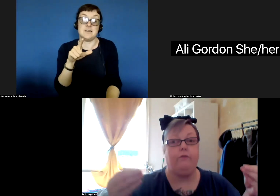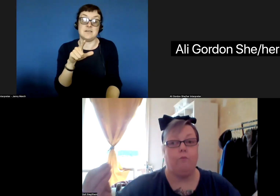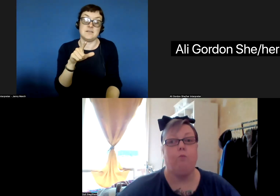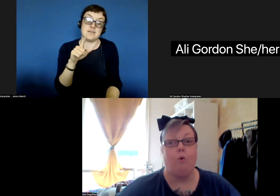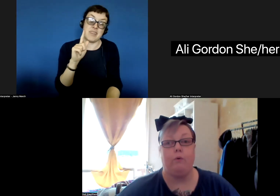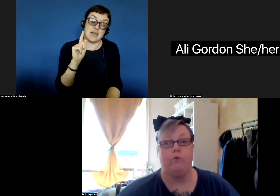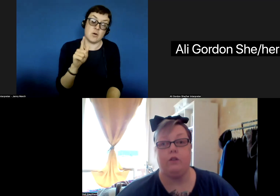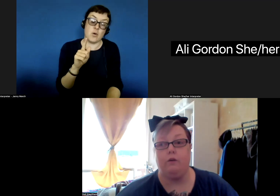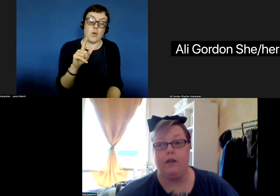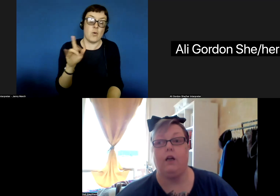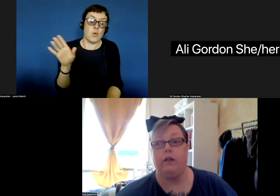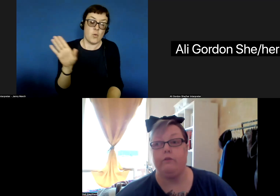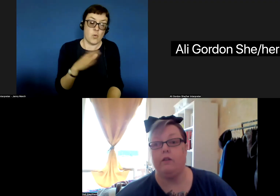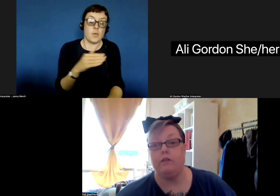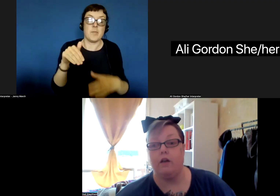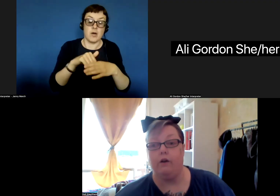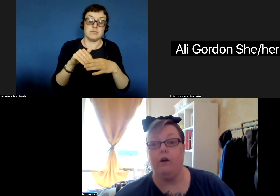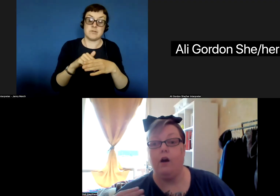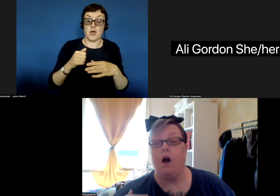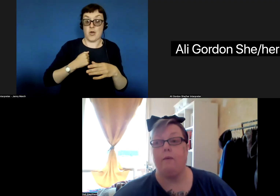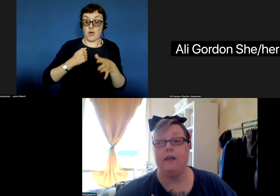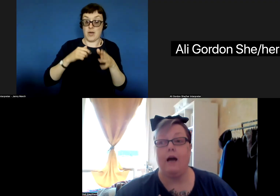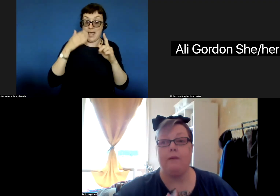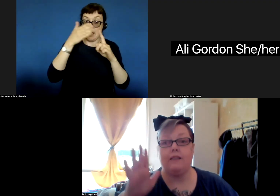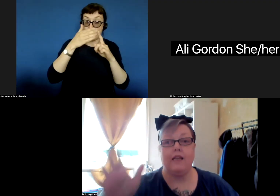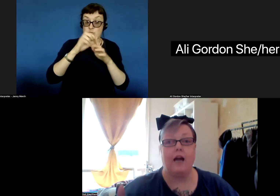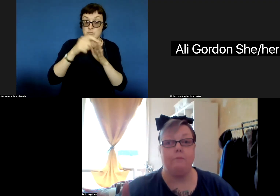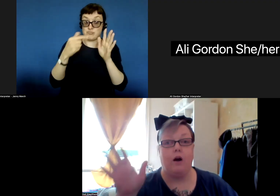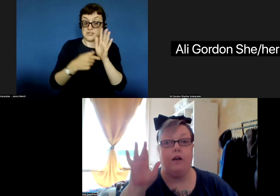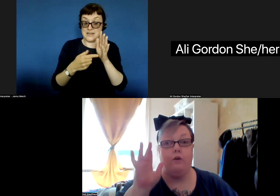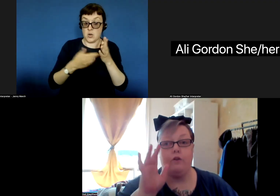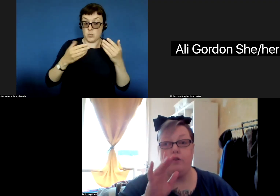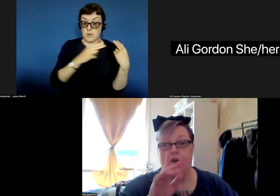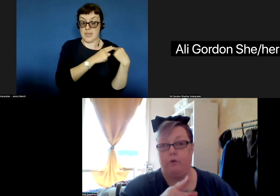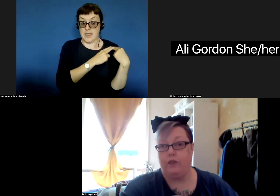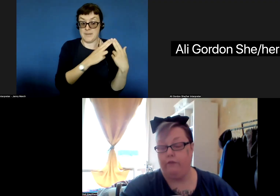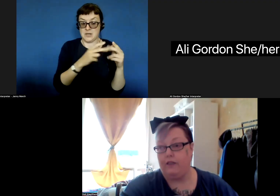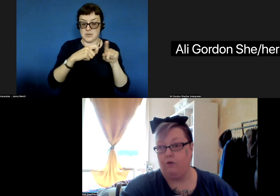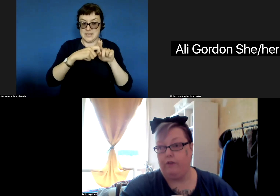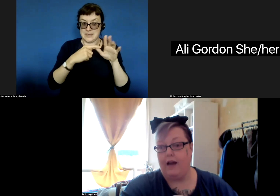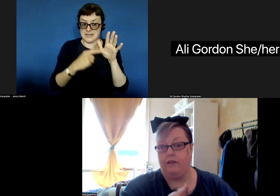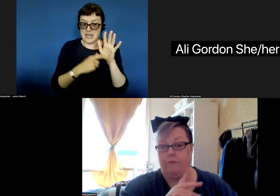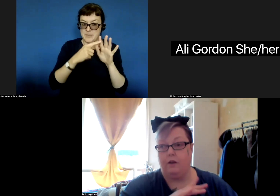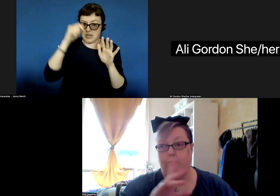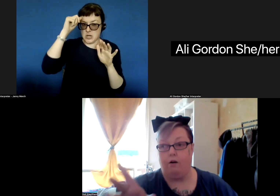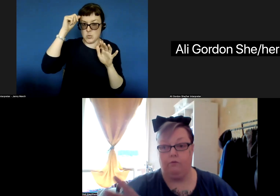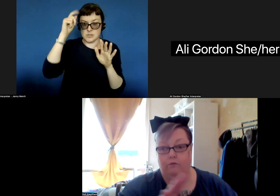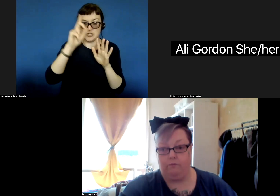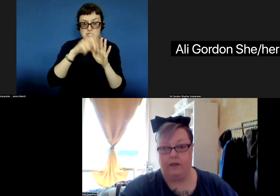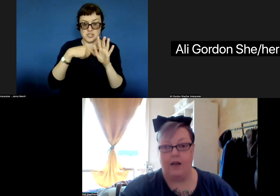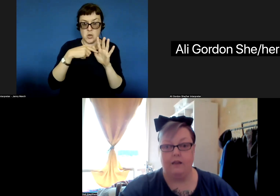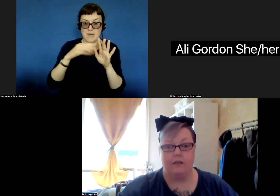of what we want to include. So I'm going to hand back to Kate, but I know that Joe, Tiffany's got their hand up,